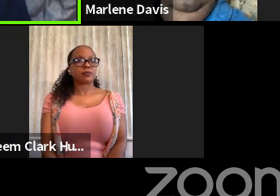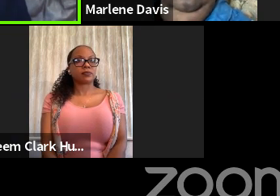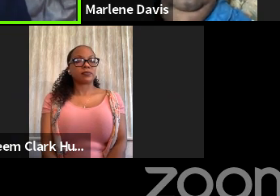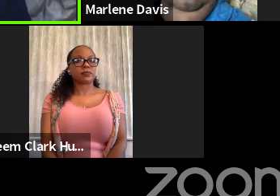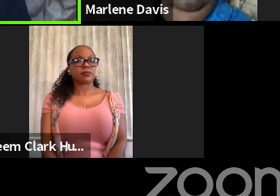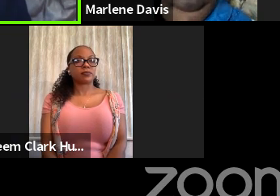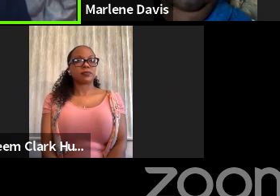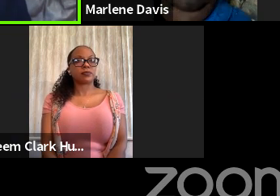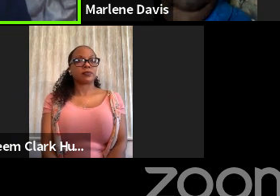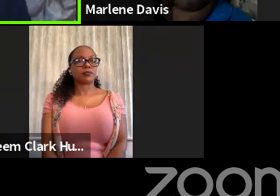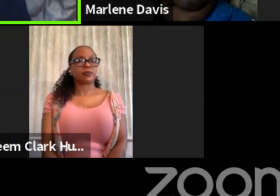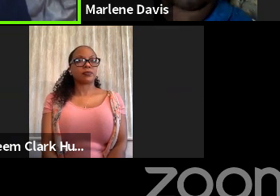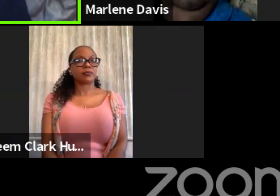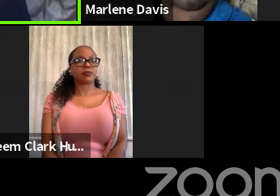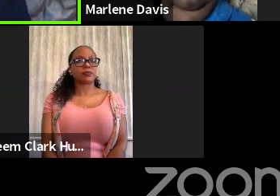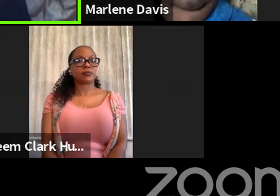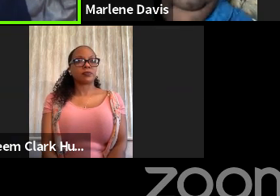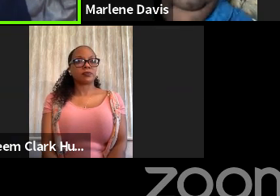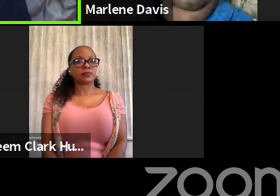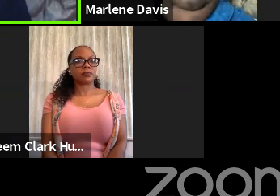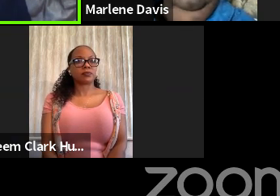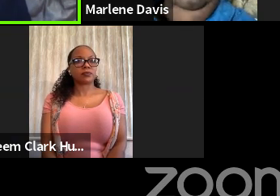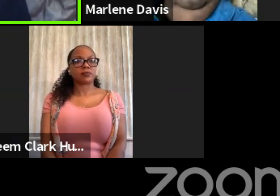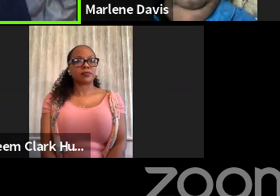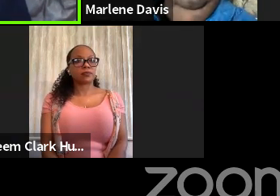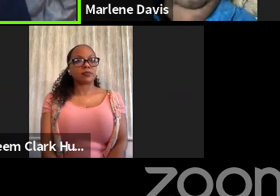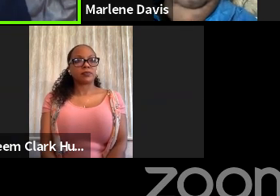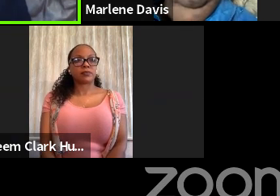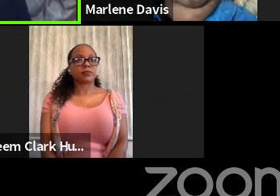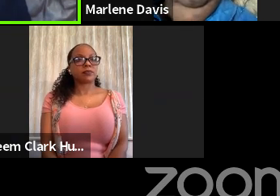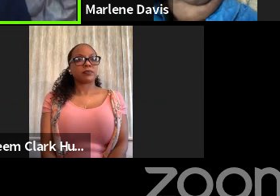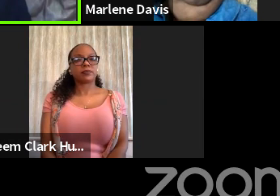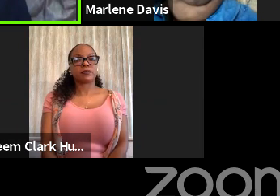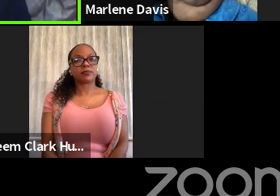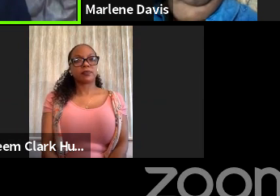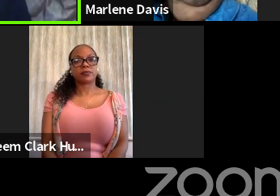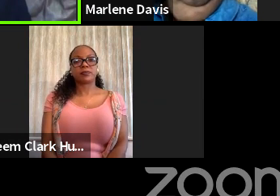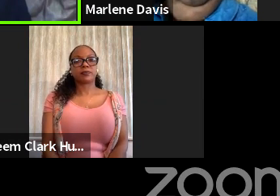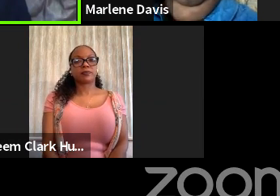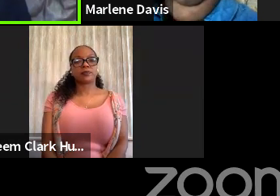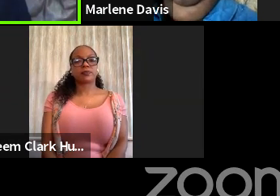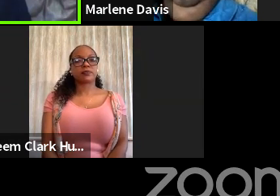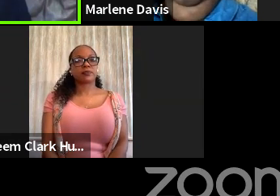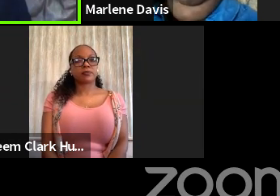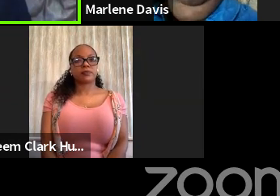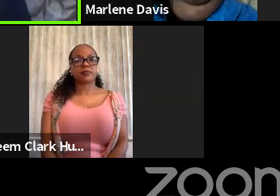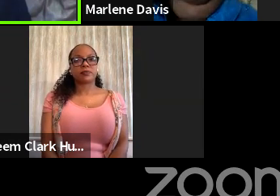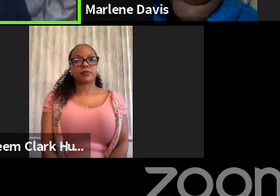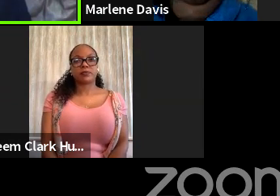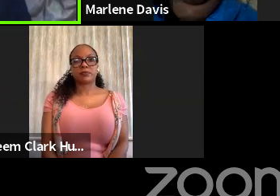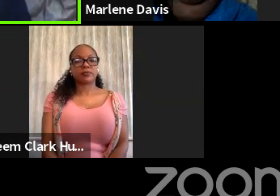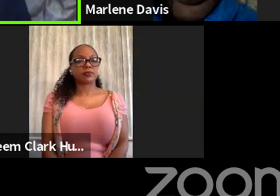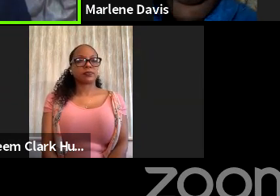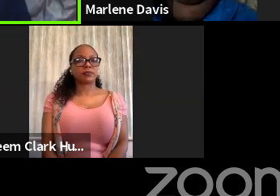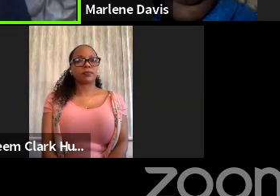that we adopt amendment number 1. Madam Clerk, please call the roll.